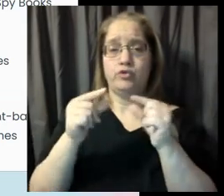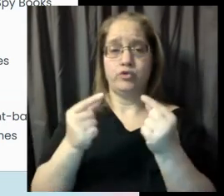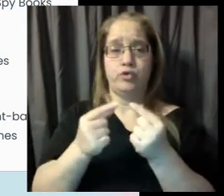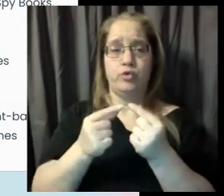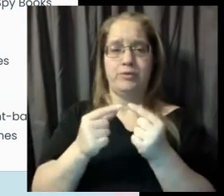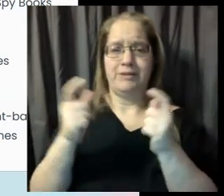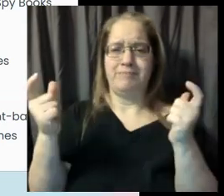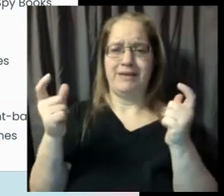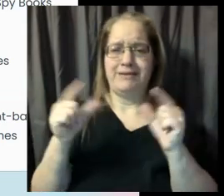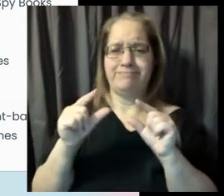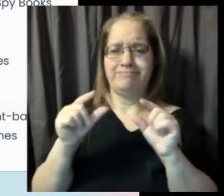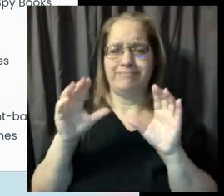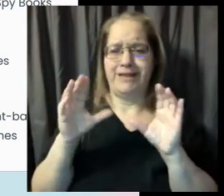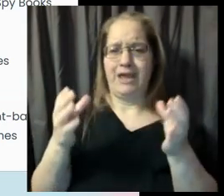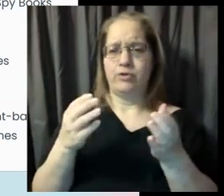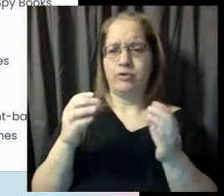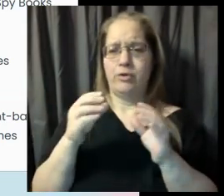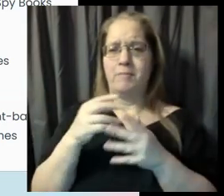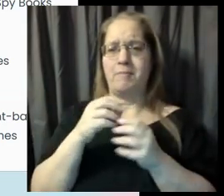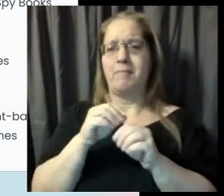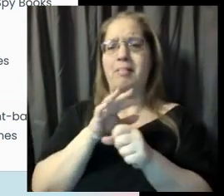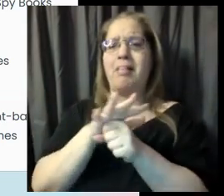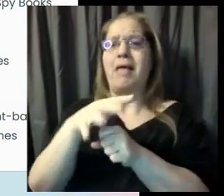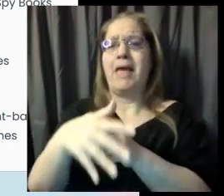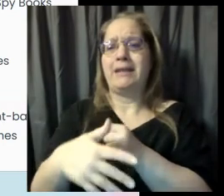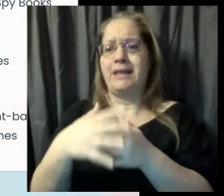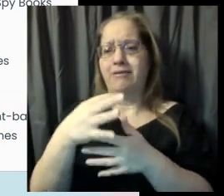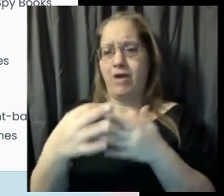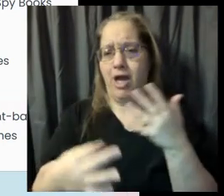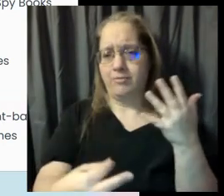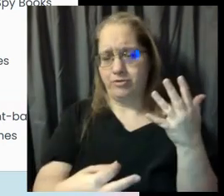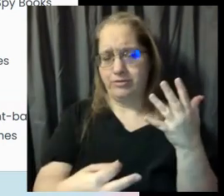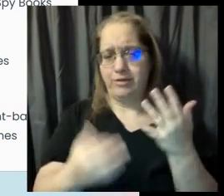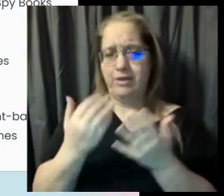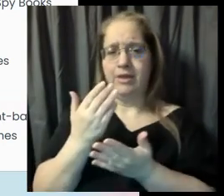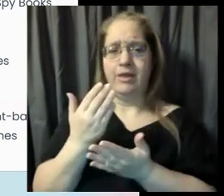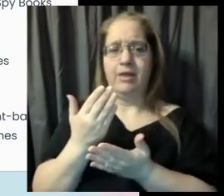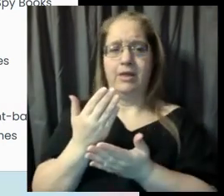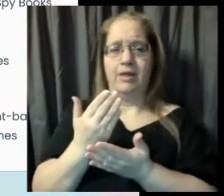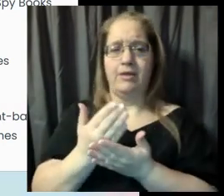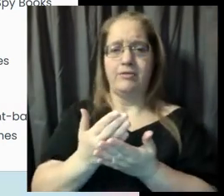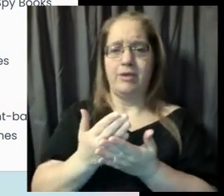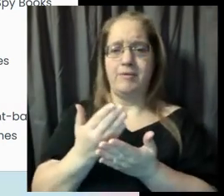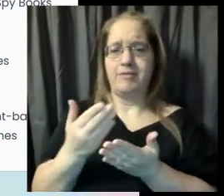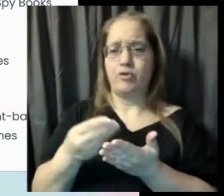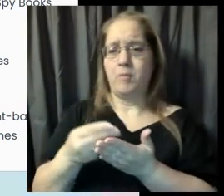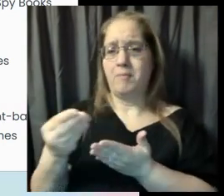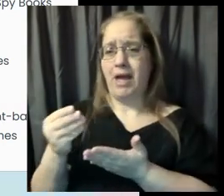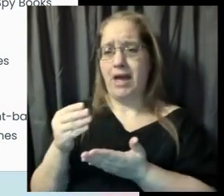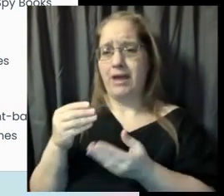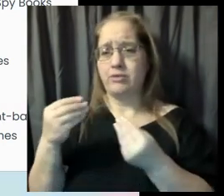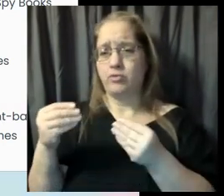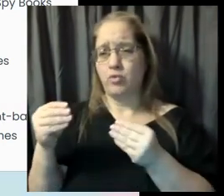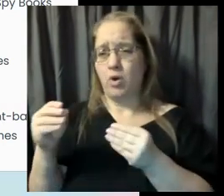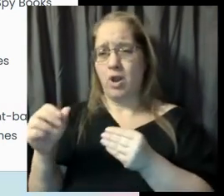broad categories to give you plenty of options. And some of these activities include materials that you can pick up at the store, and